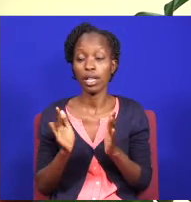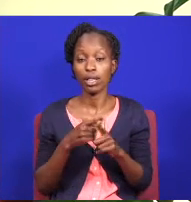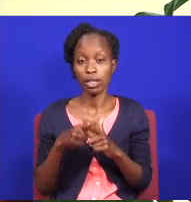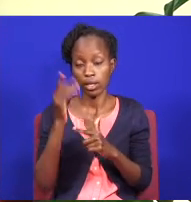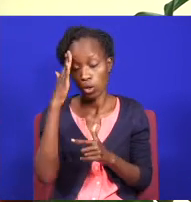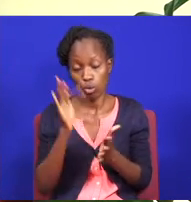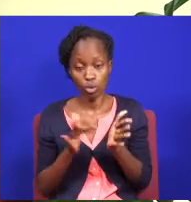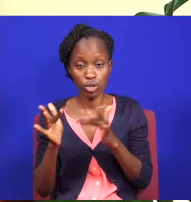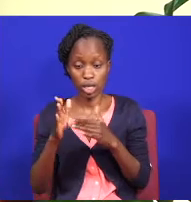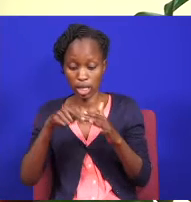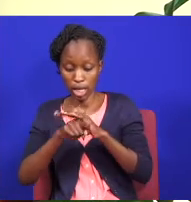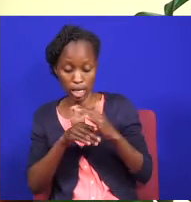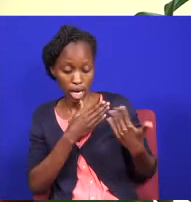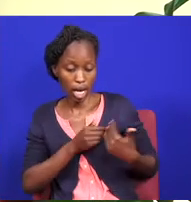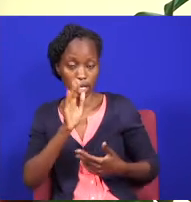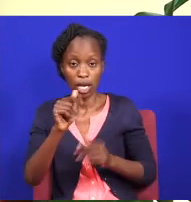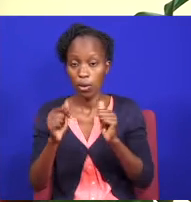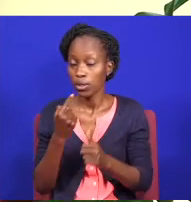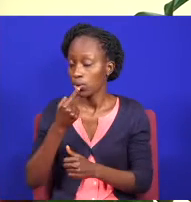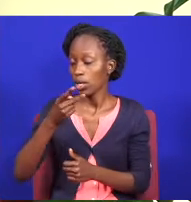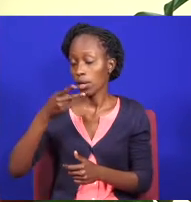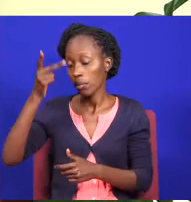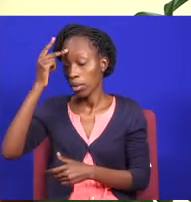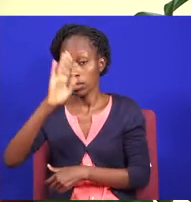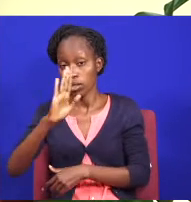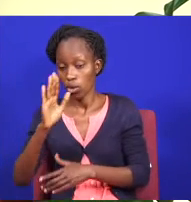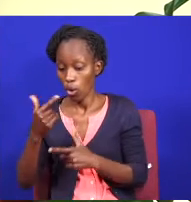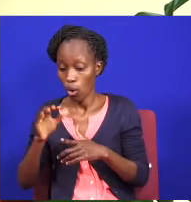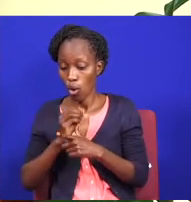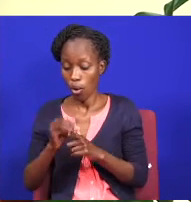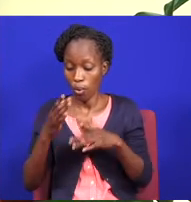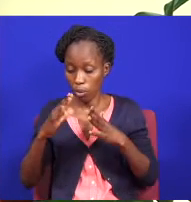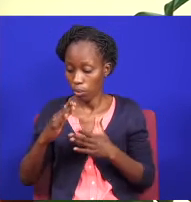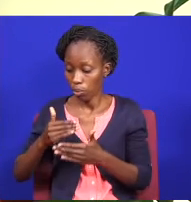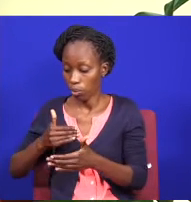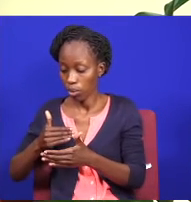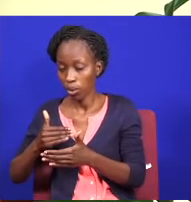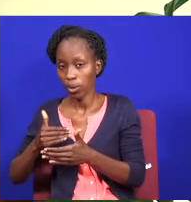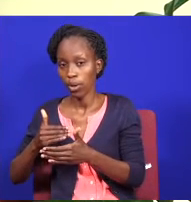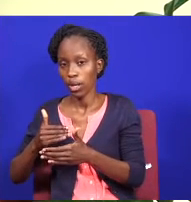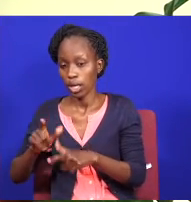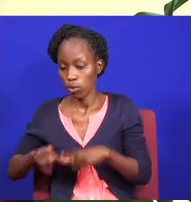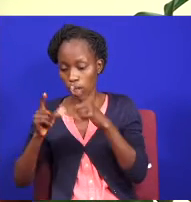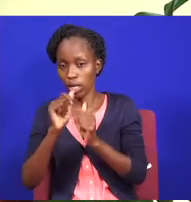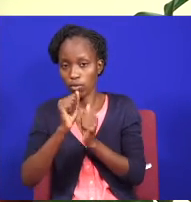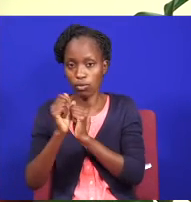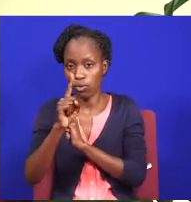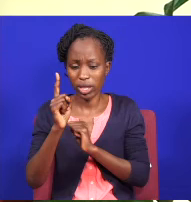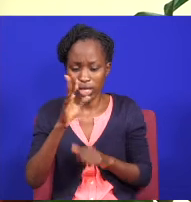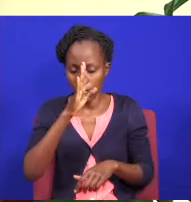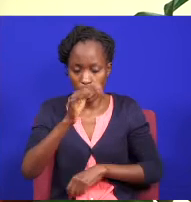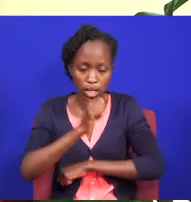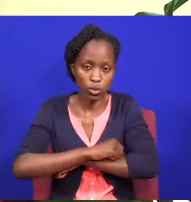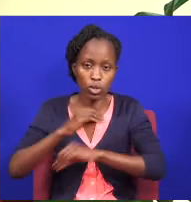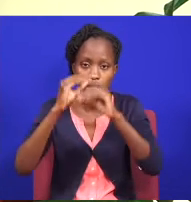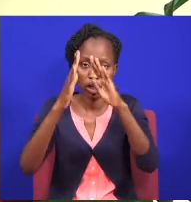into your heart. You can tell your parent or the people around you. You can tell your Sunday school teacher. You can tell your children